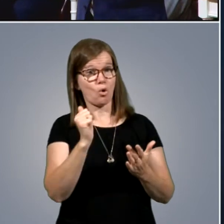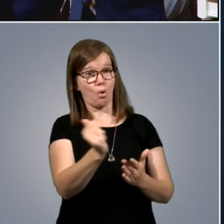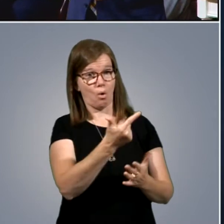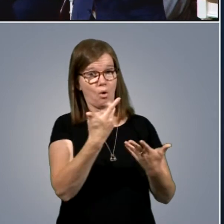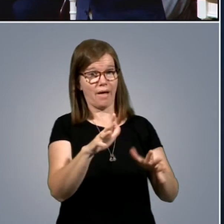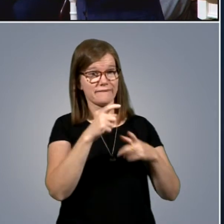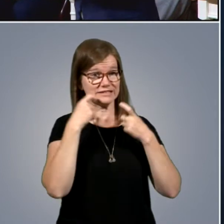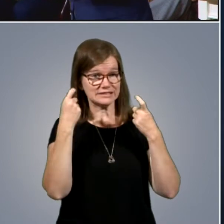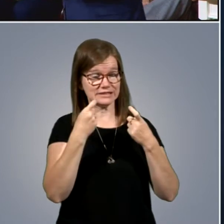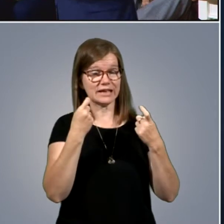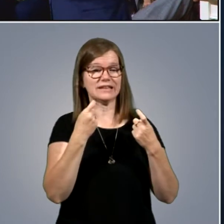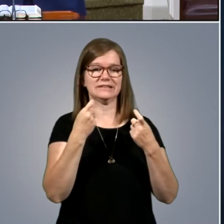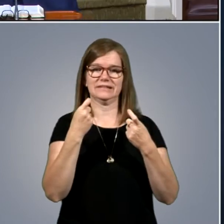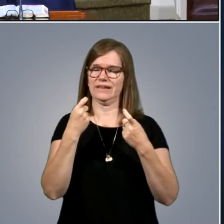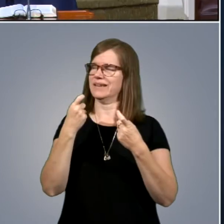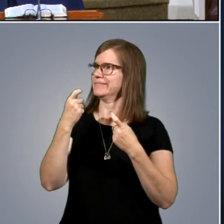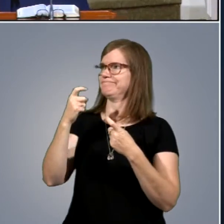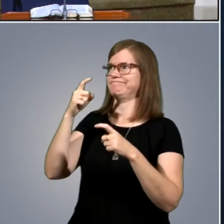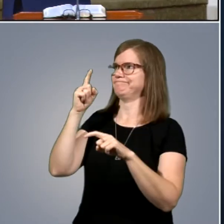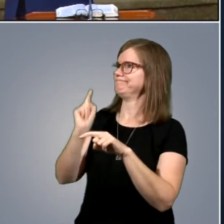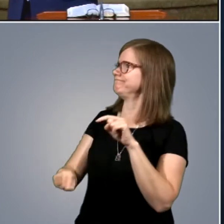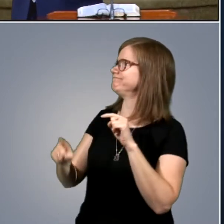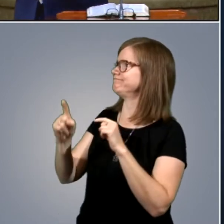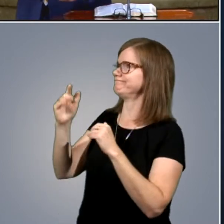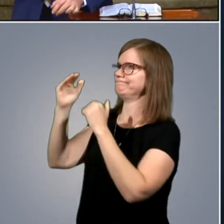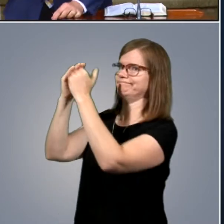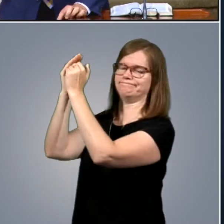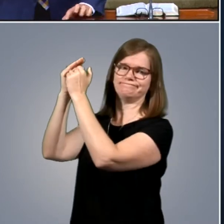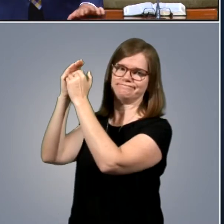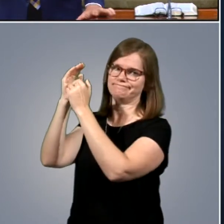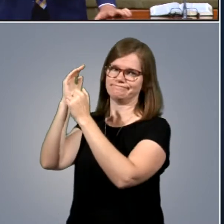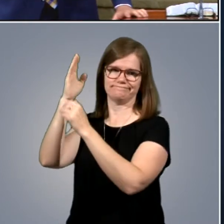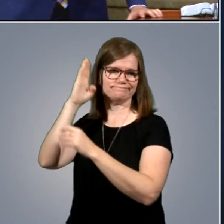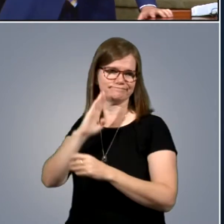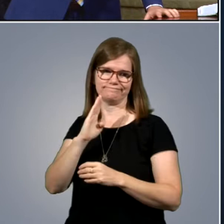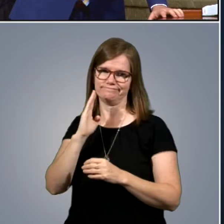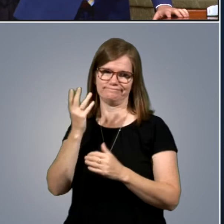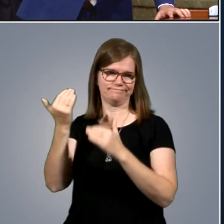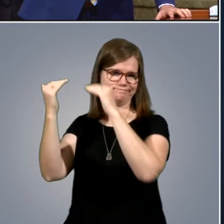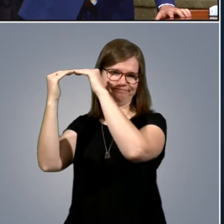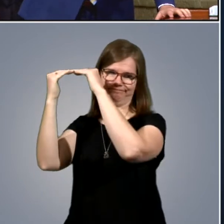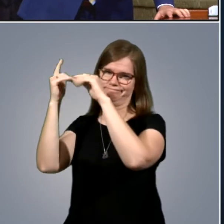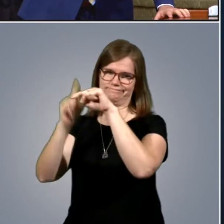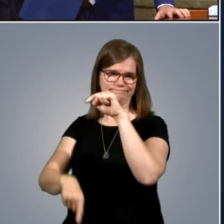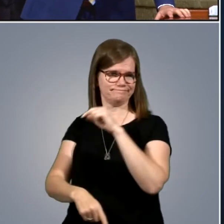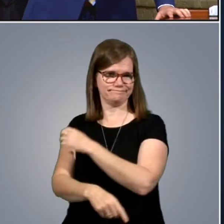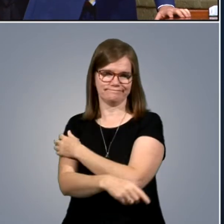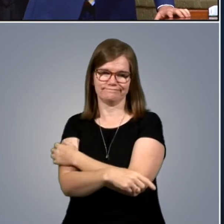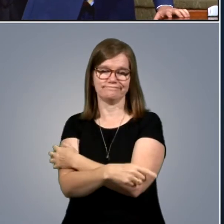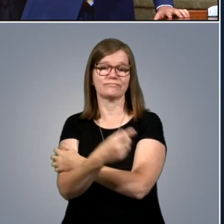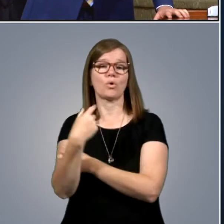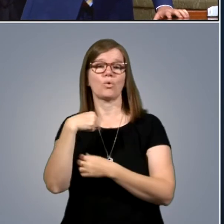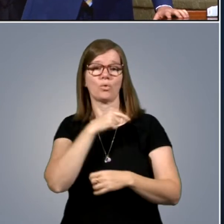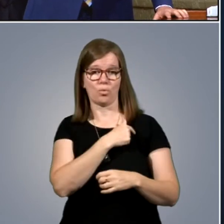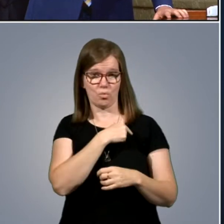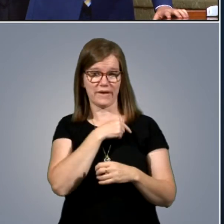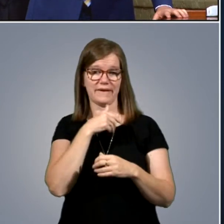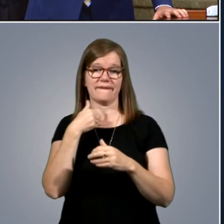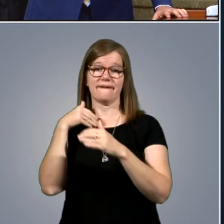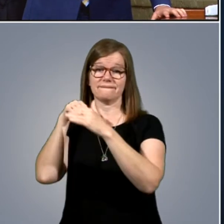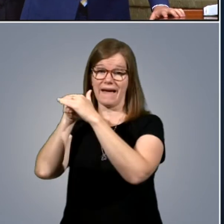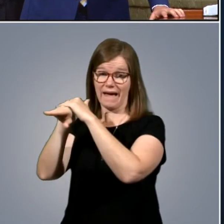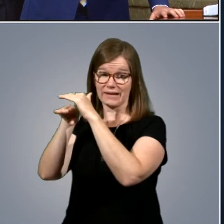glory of God. That verse we see there, it says, by whom, after we accept Christ, by whom also we have been accessed